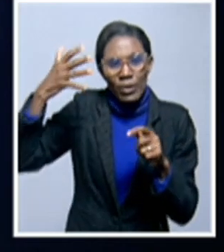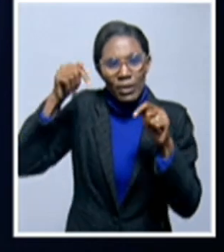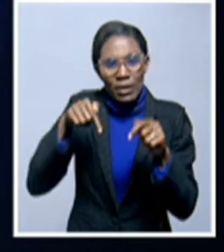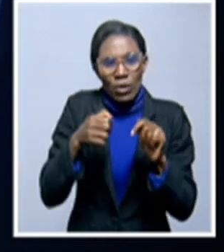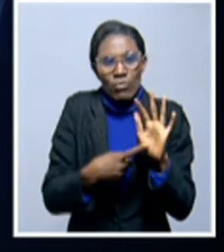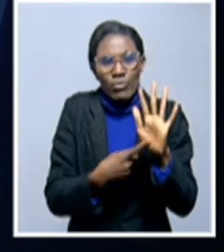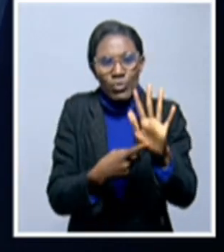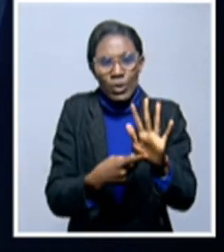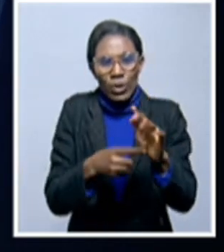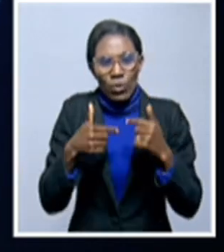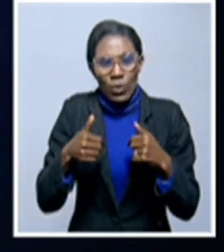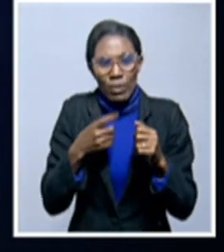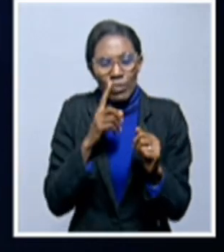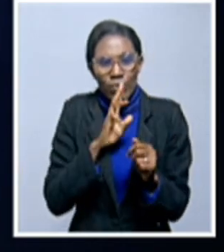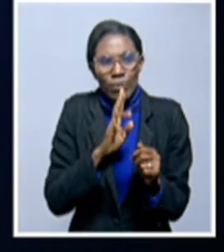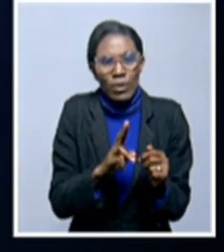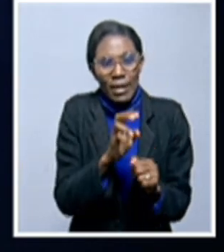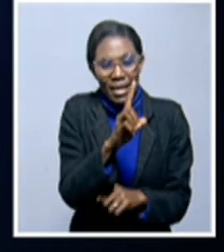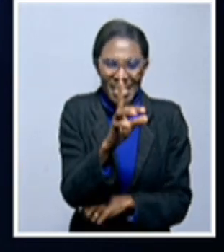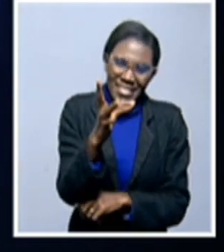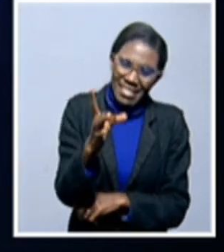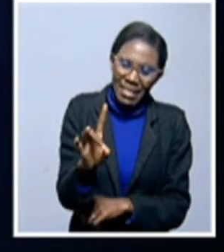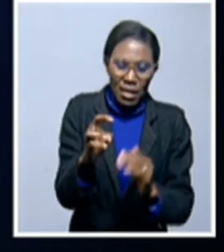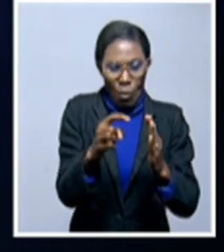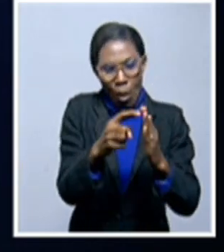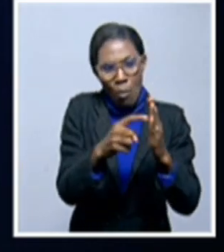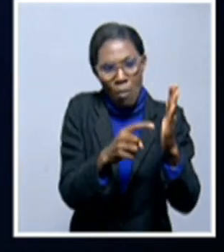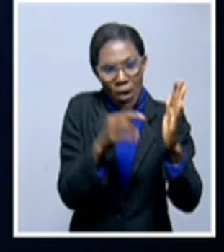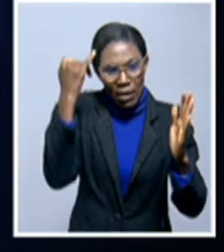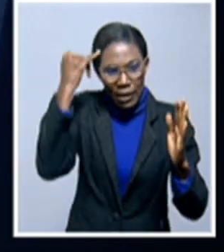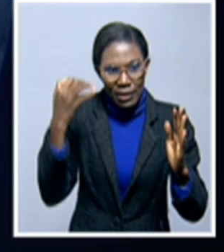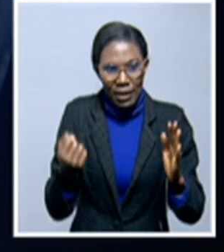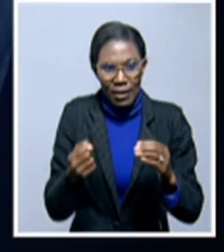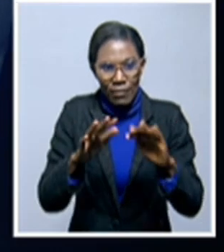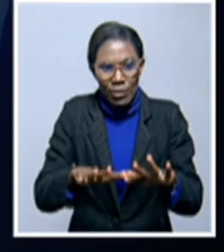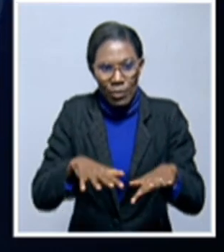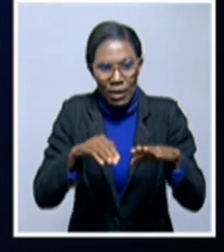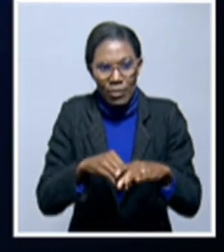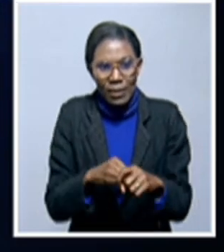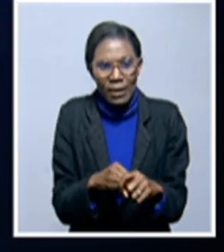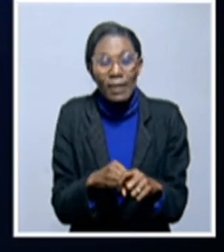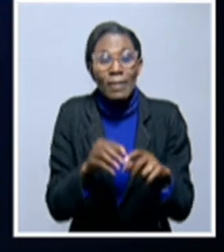say, we have indicated that we have 18, but that's what we have recorded to date. So today's